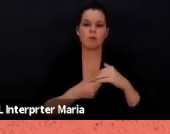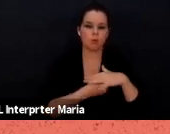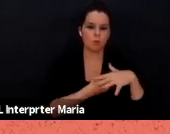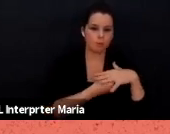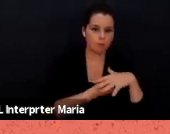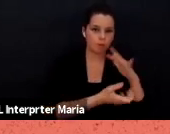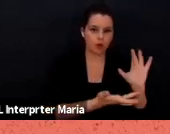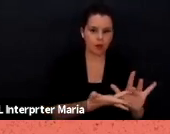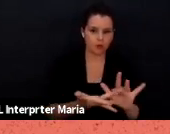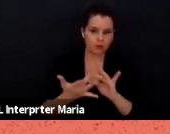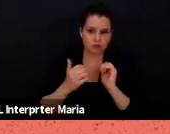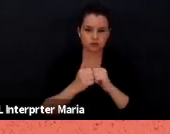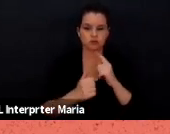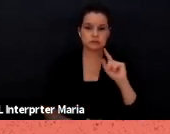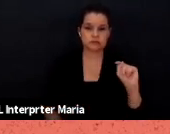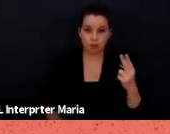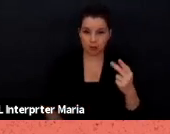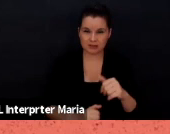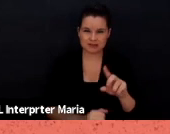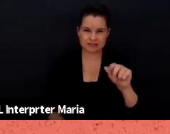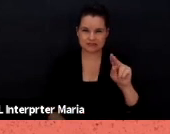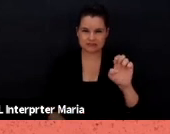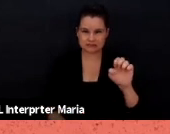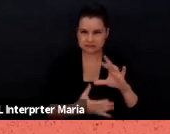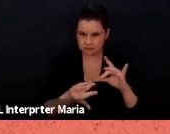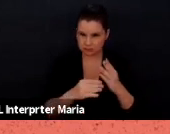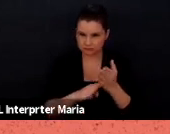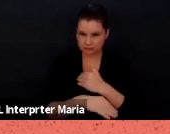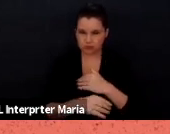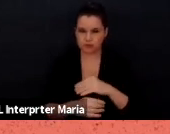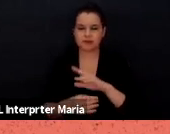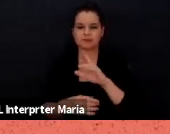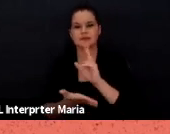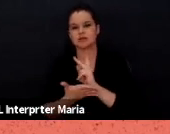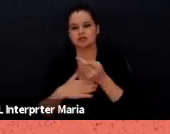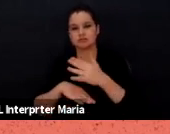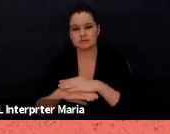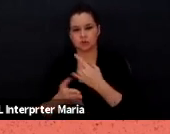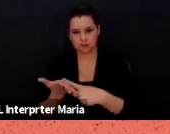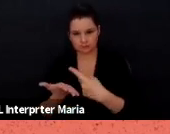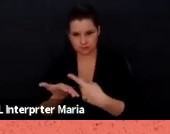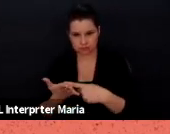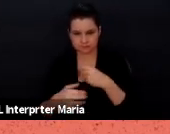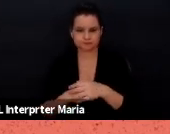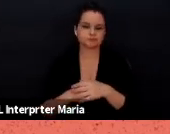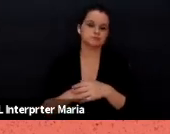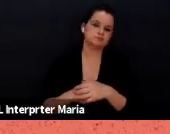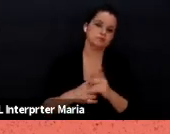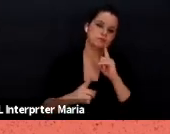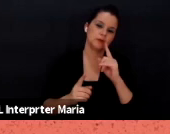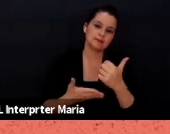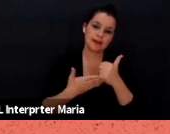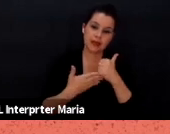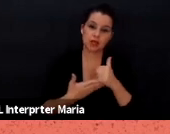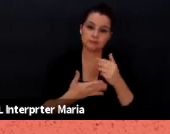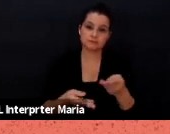outreach through town halls, like Denise mentioned, and the kitchen table conversations. They help